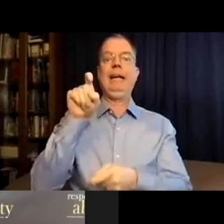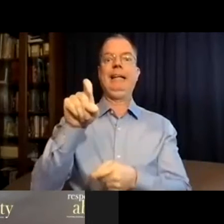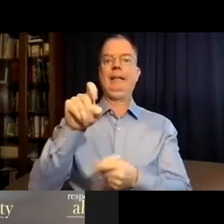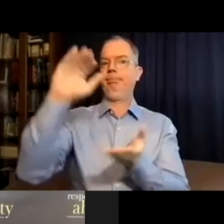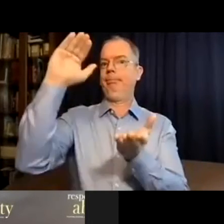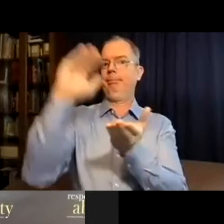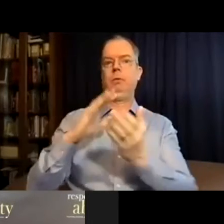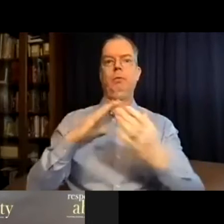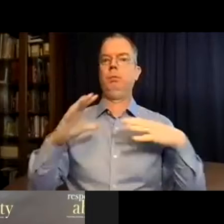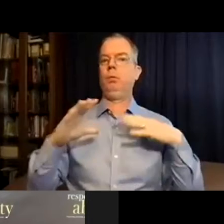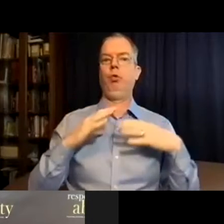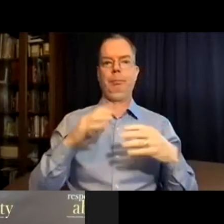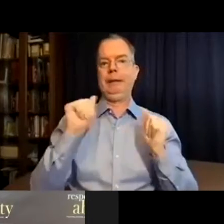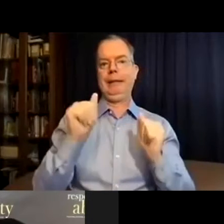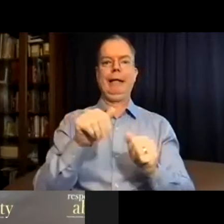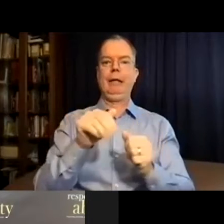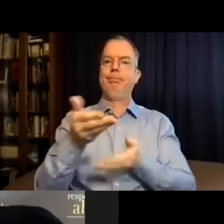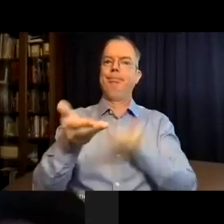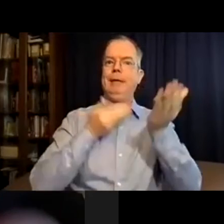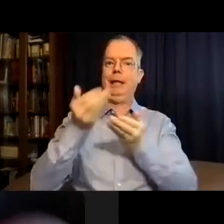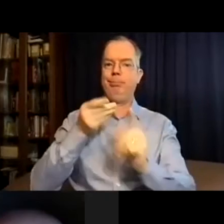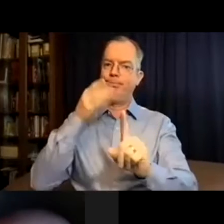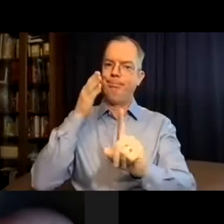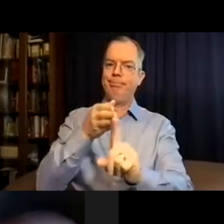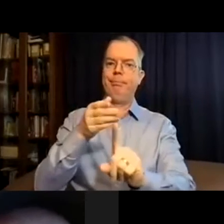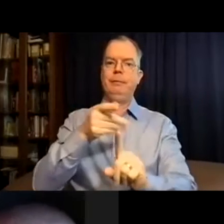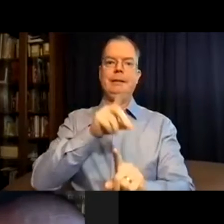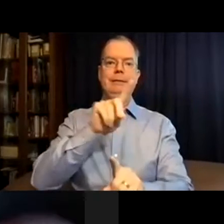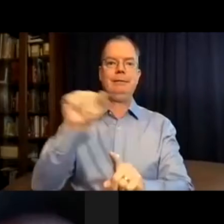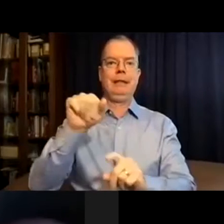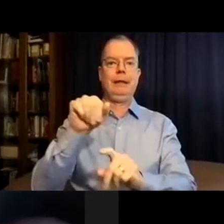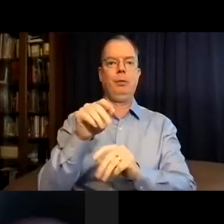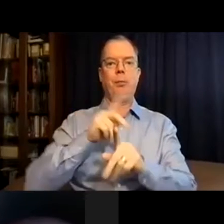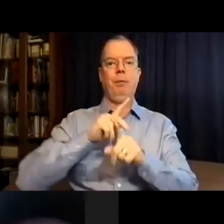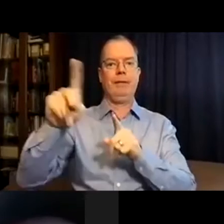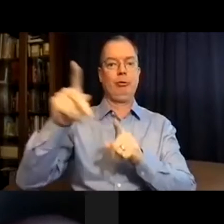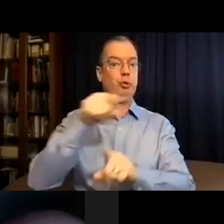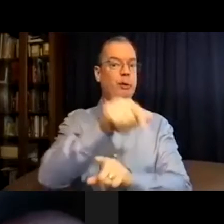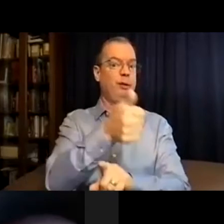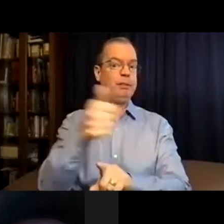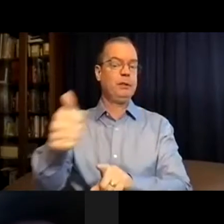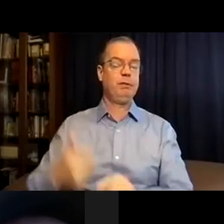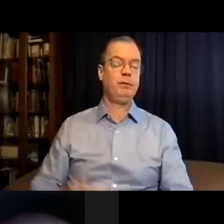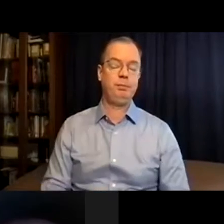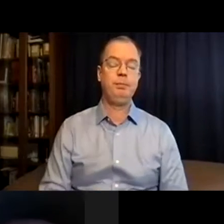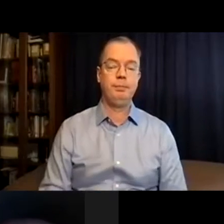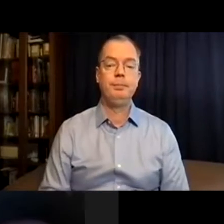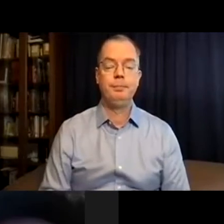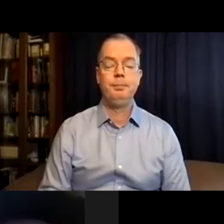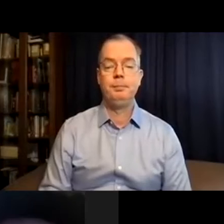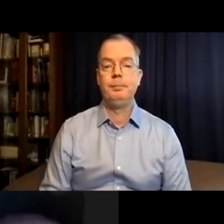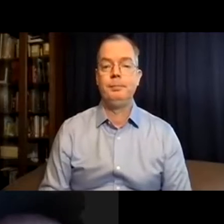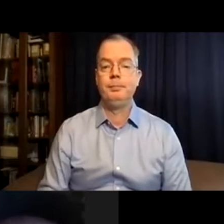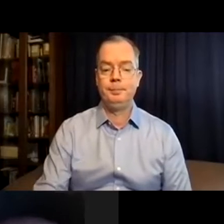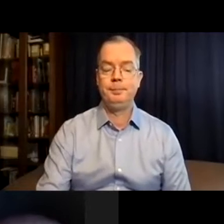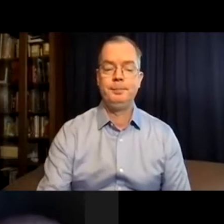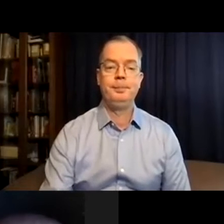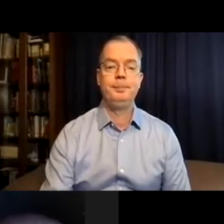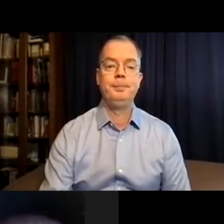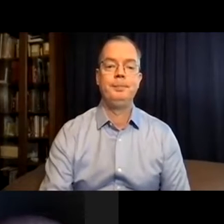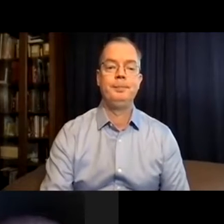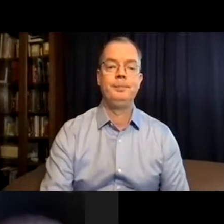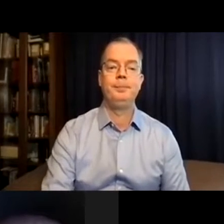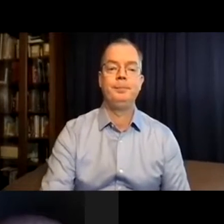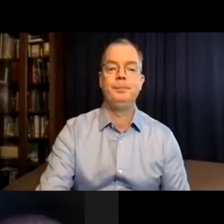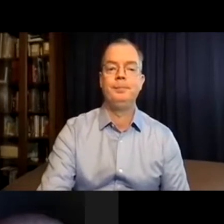So again, we just really have to make sure we keep making those connections in Hollywood and getting those people and disabled professionals in those right